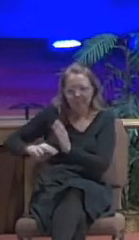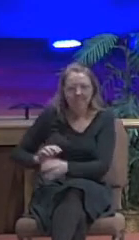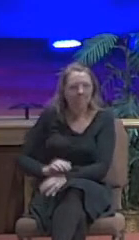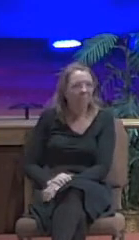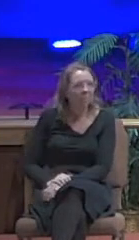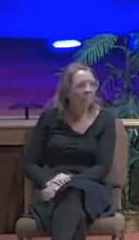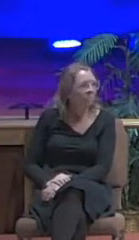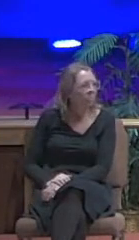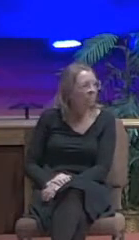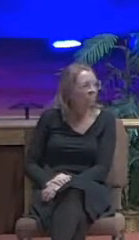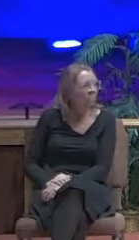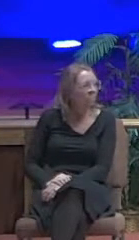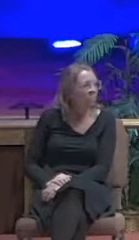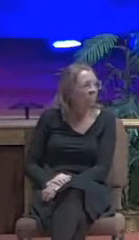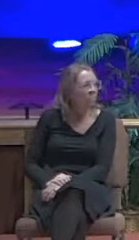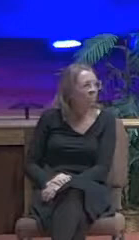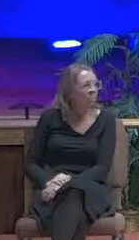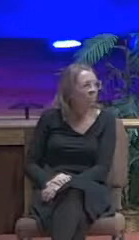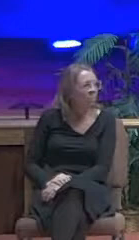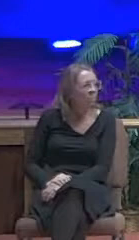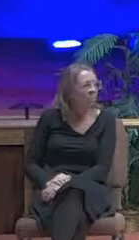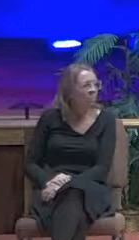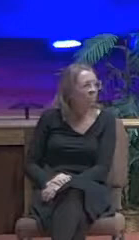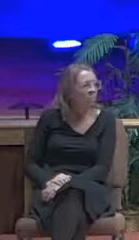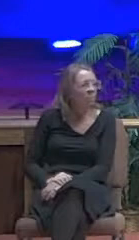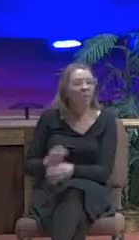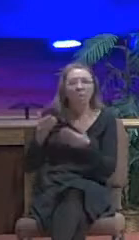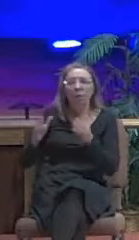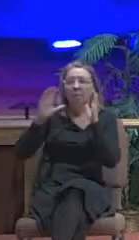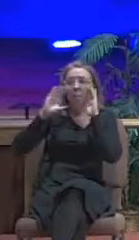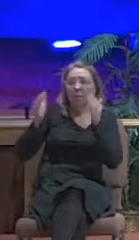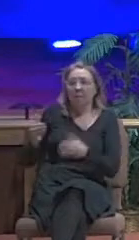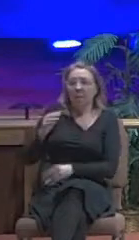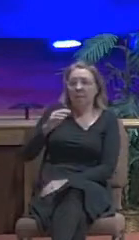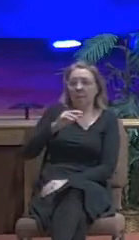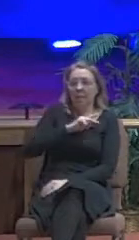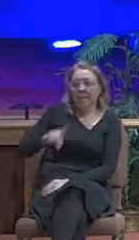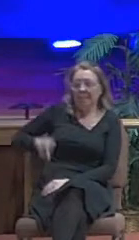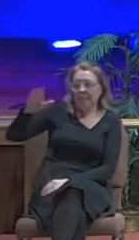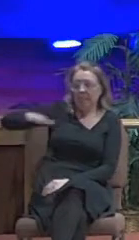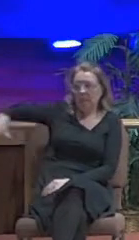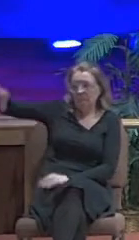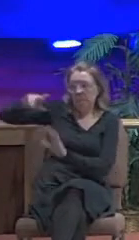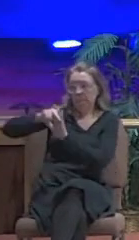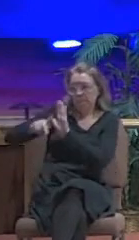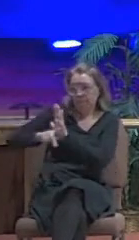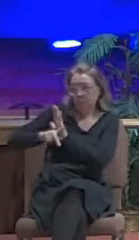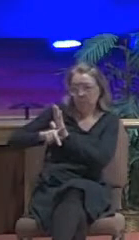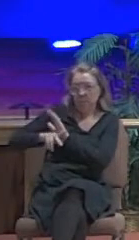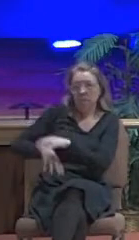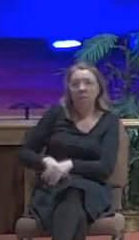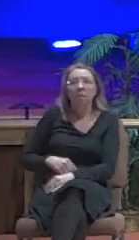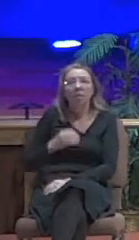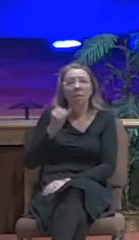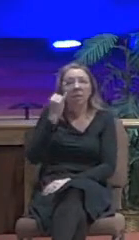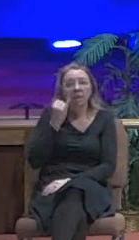at kingdom principles of the pursuit of happiness. If you brought your Bibles, turn with me to Matthew chapter